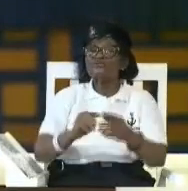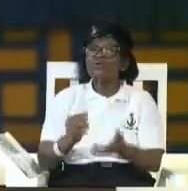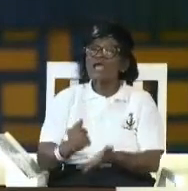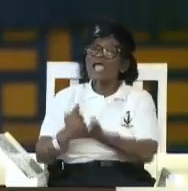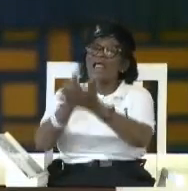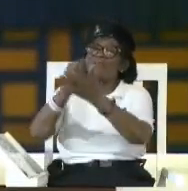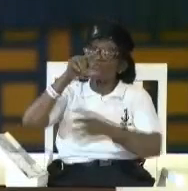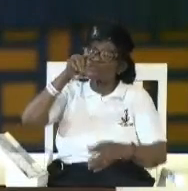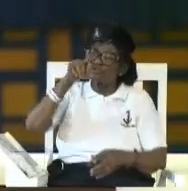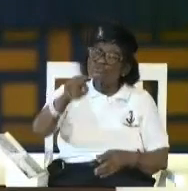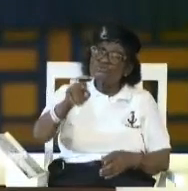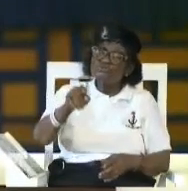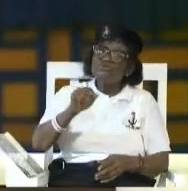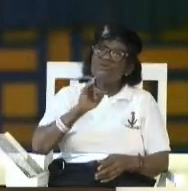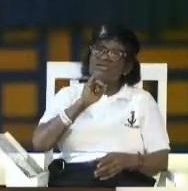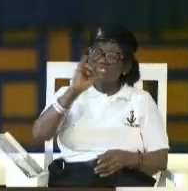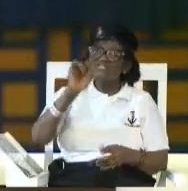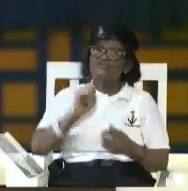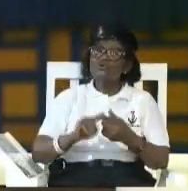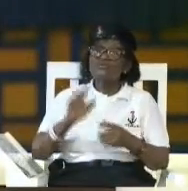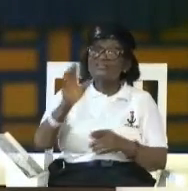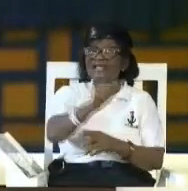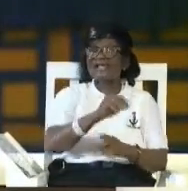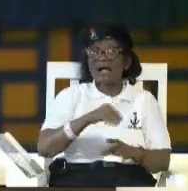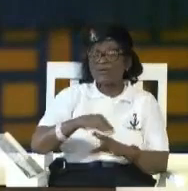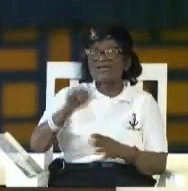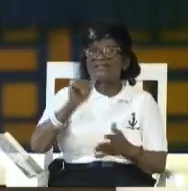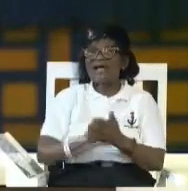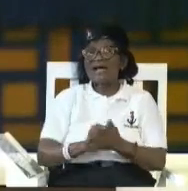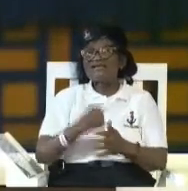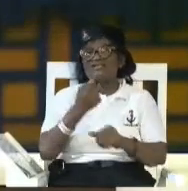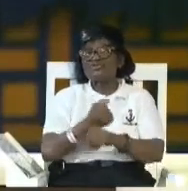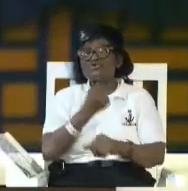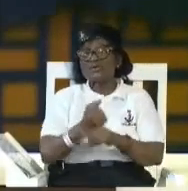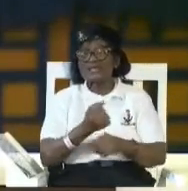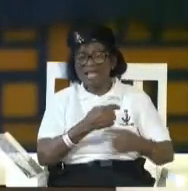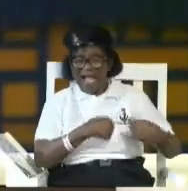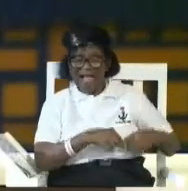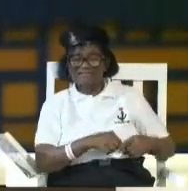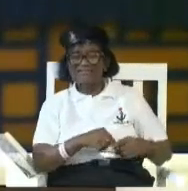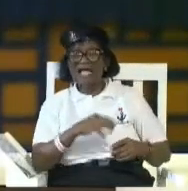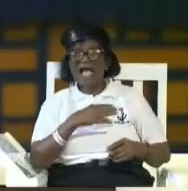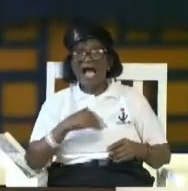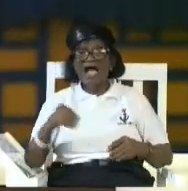away that stony heart and give you a heart of flesh.